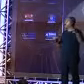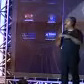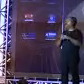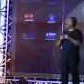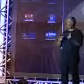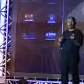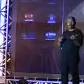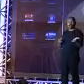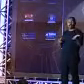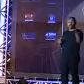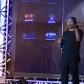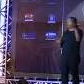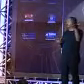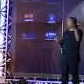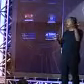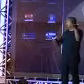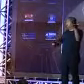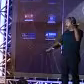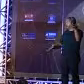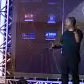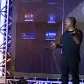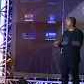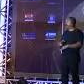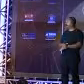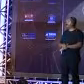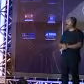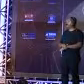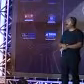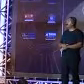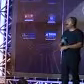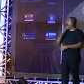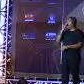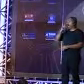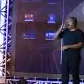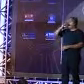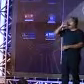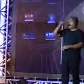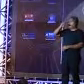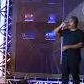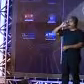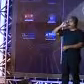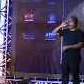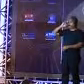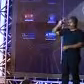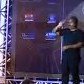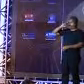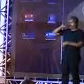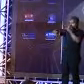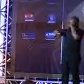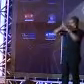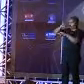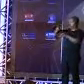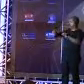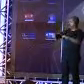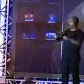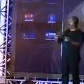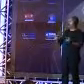controlling the capital greater than another country.